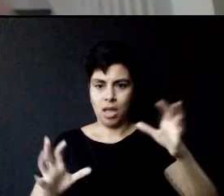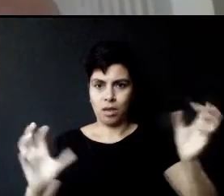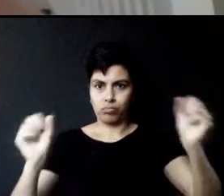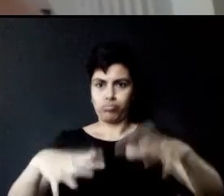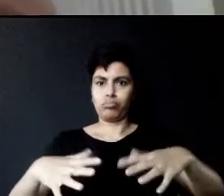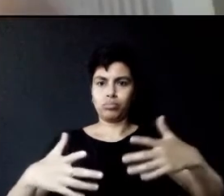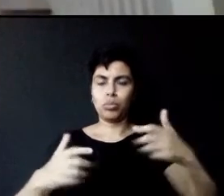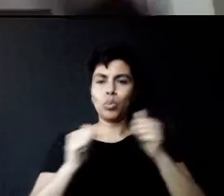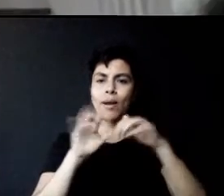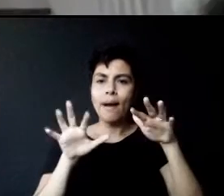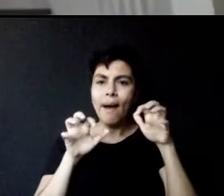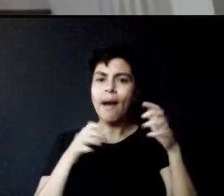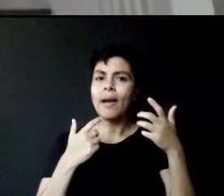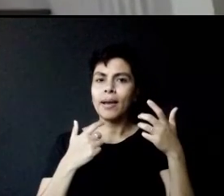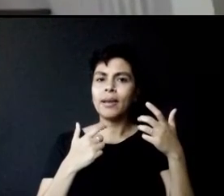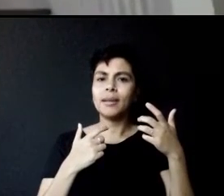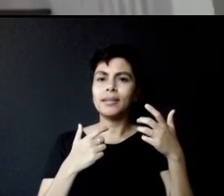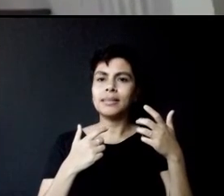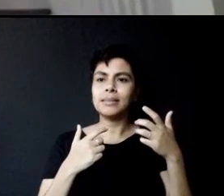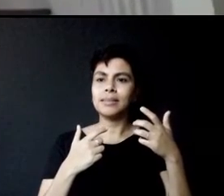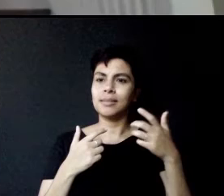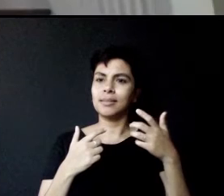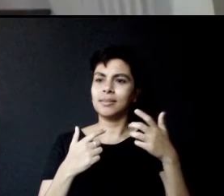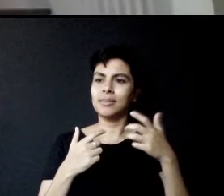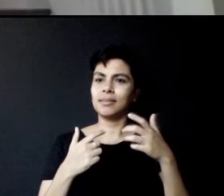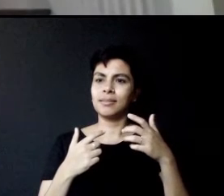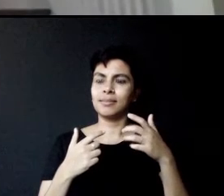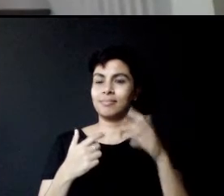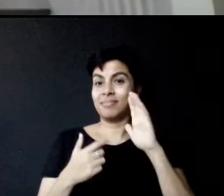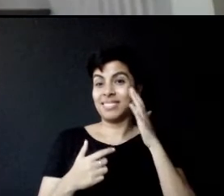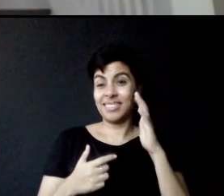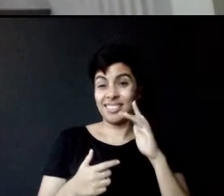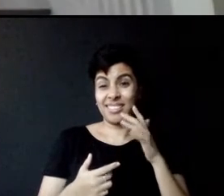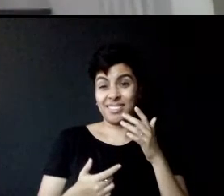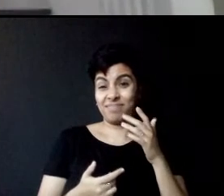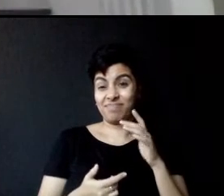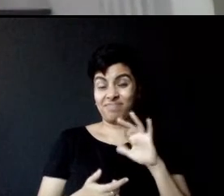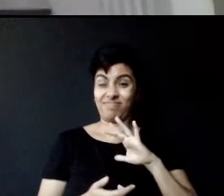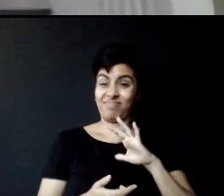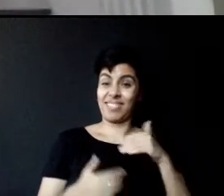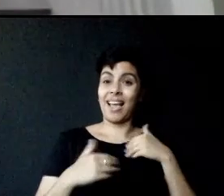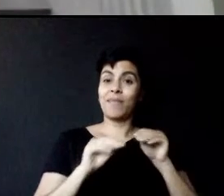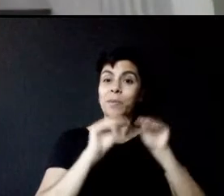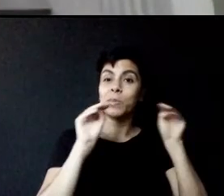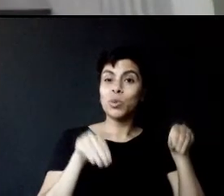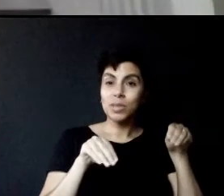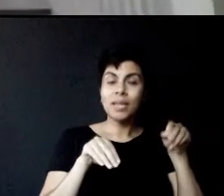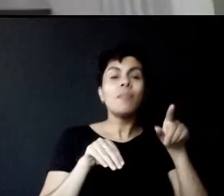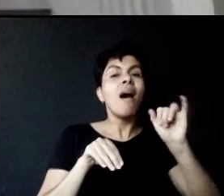and showing that in a bigger scale at the museum seems to be also informing